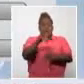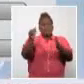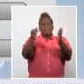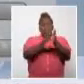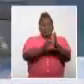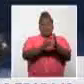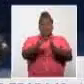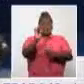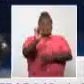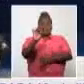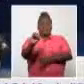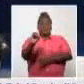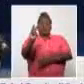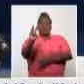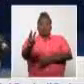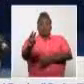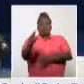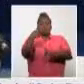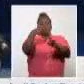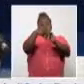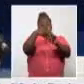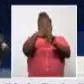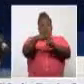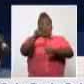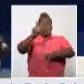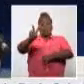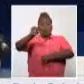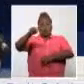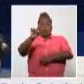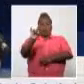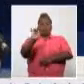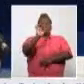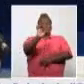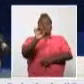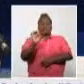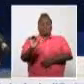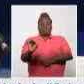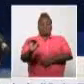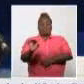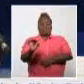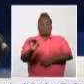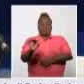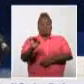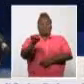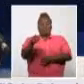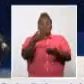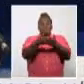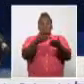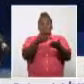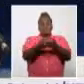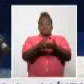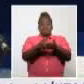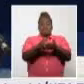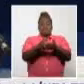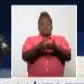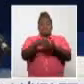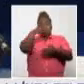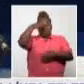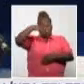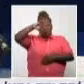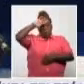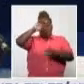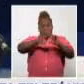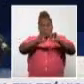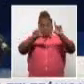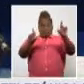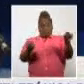Of the 18 cases confirmed yesterday, all of them were Cuban. 12 of them, or 60.6%, were contacts